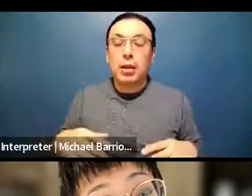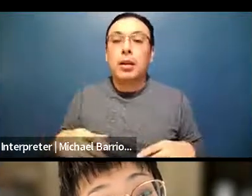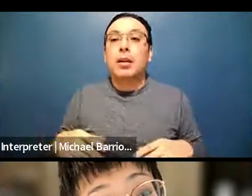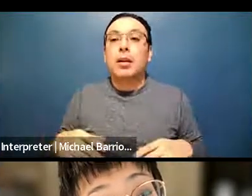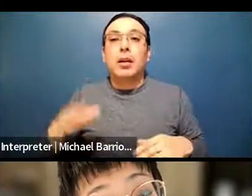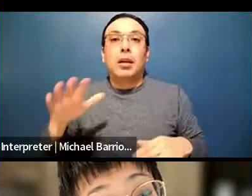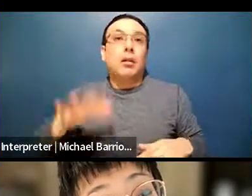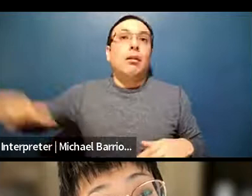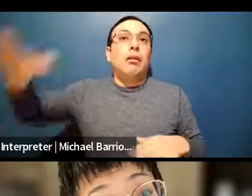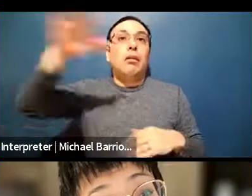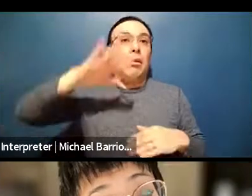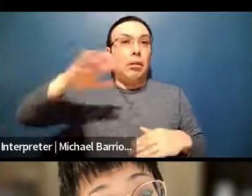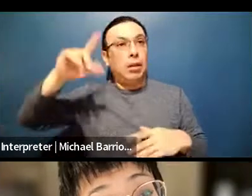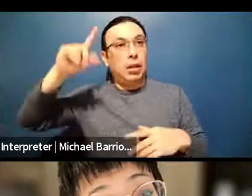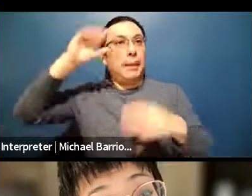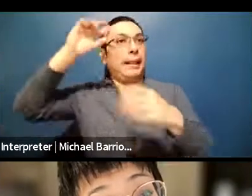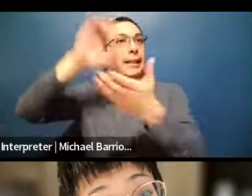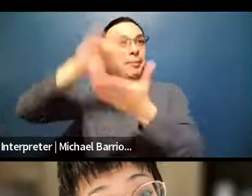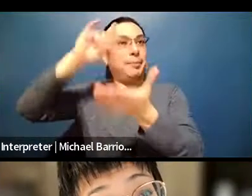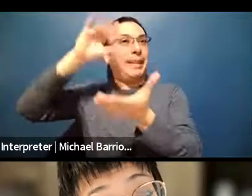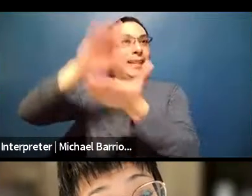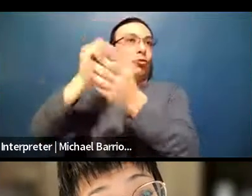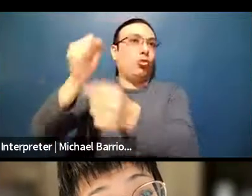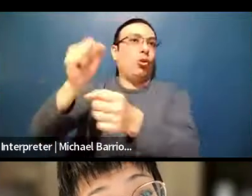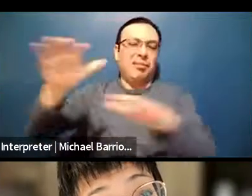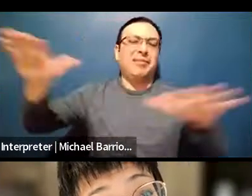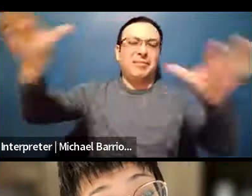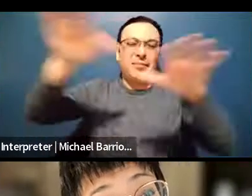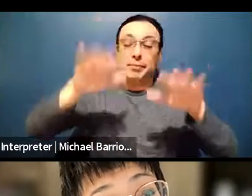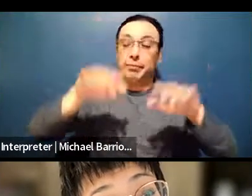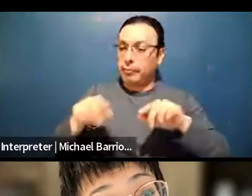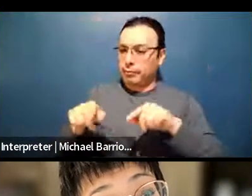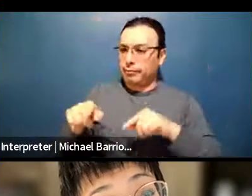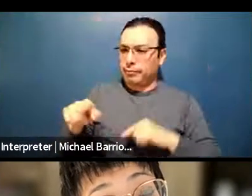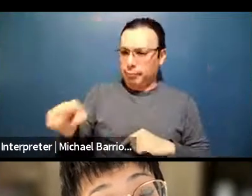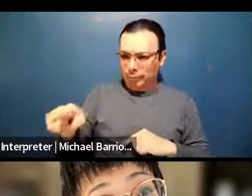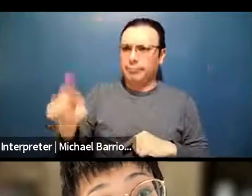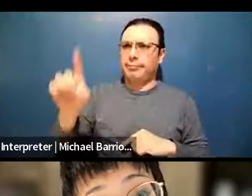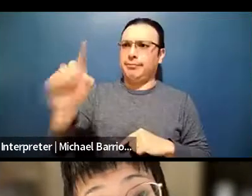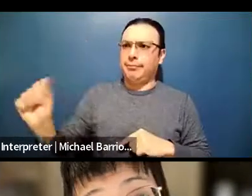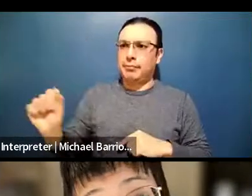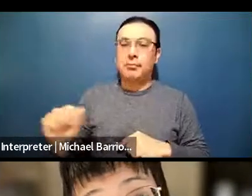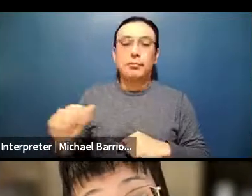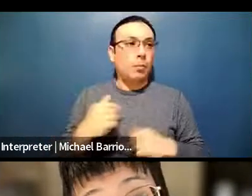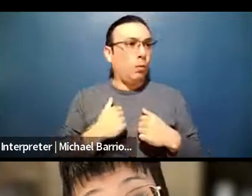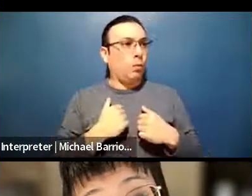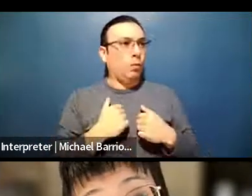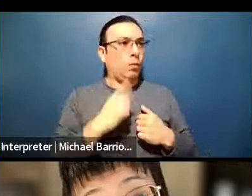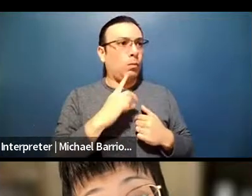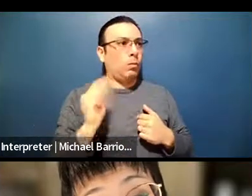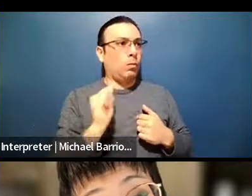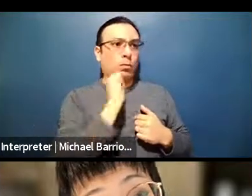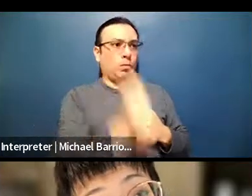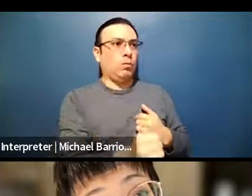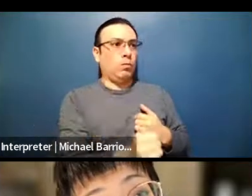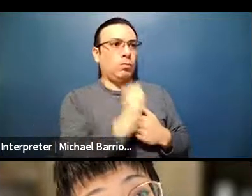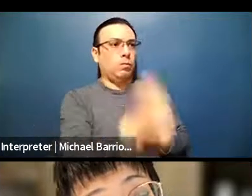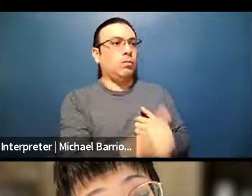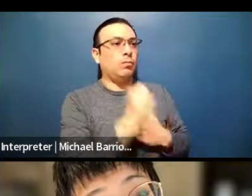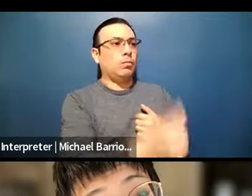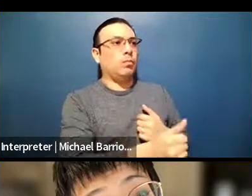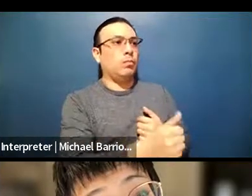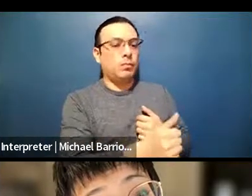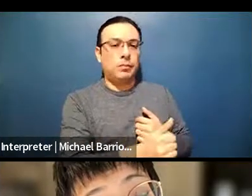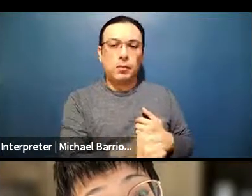dominant paradigms. But like, so many of those folks didn't identify as disabled, even though they were using a